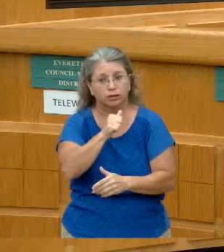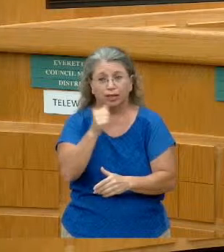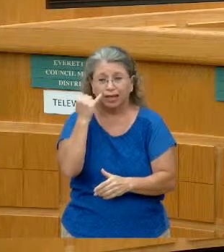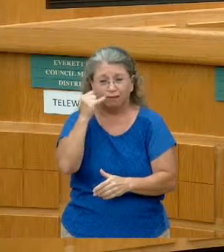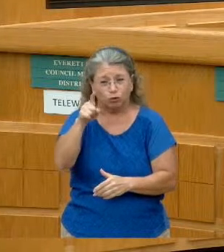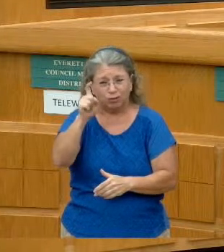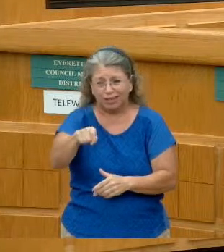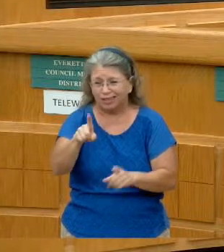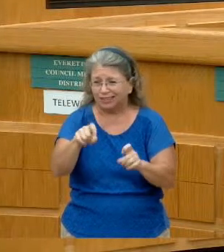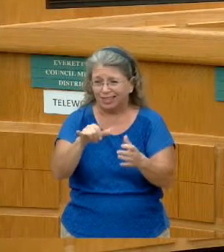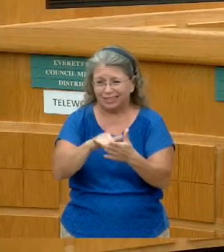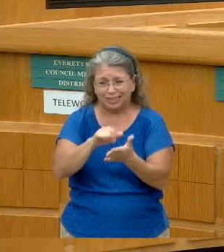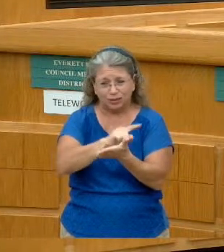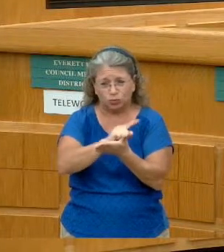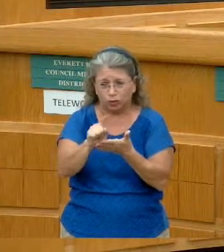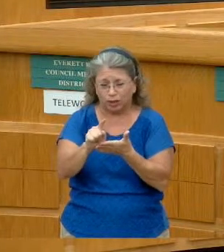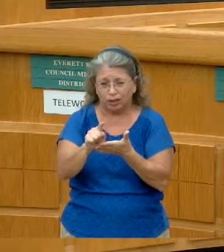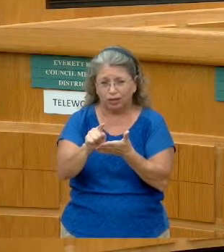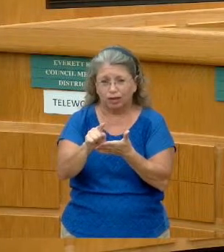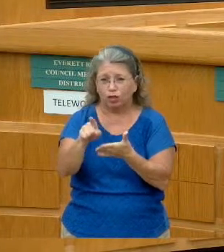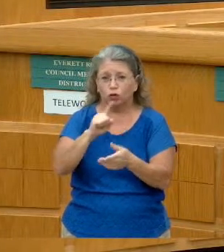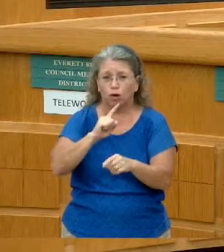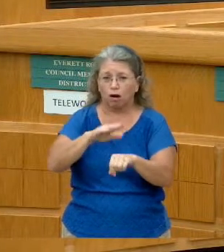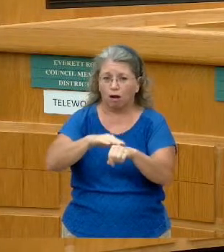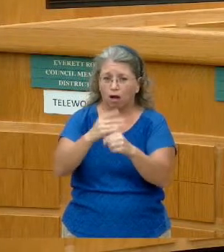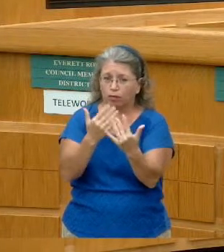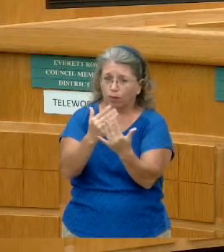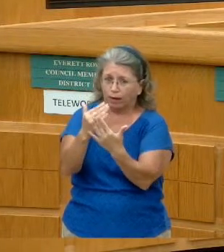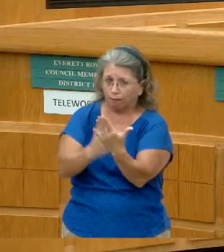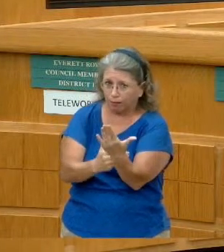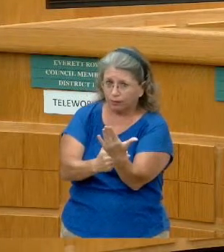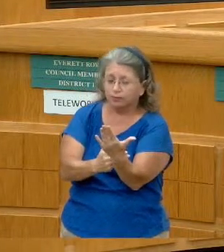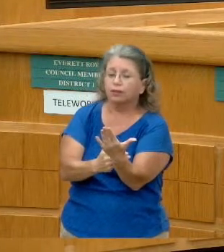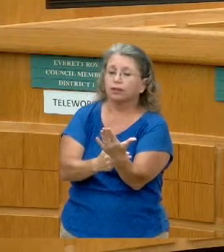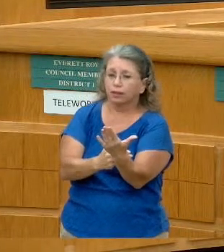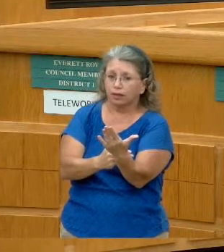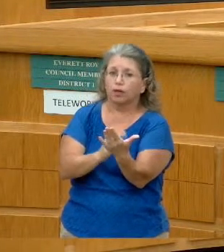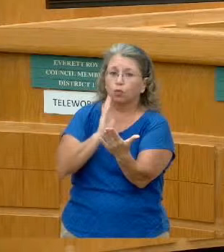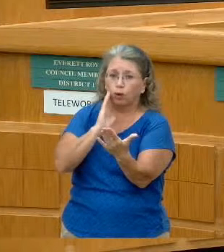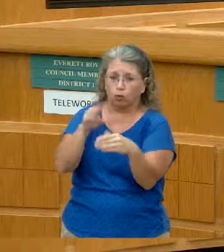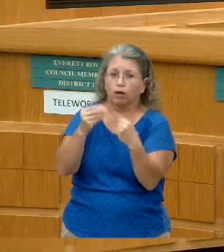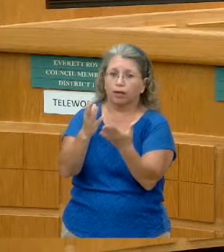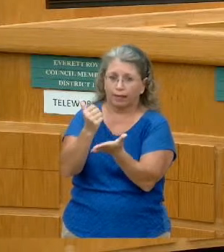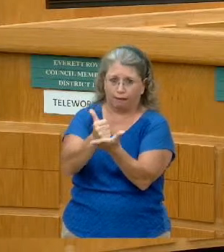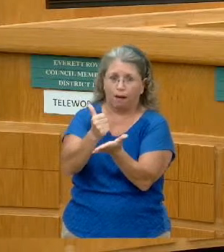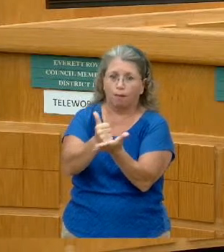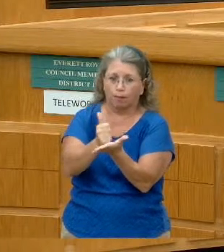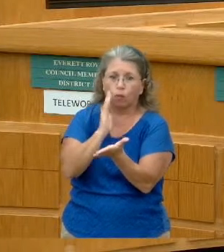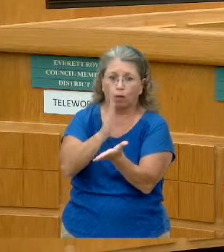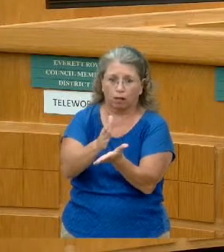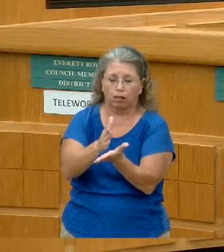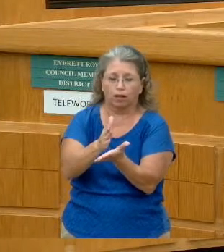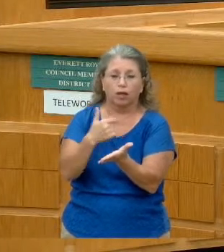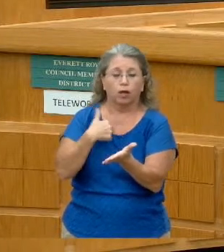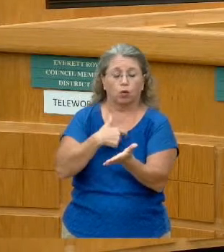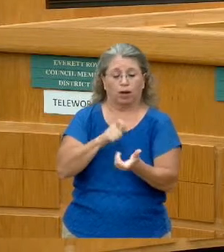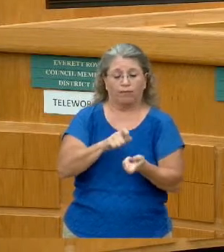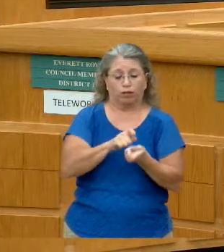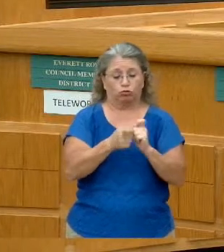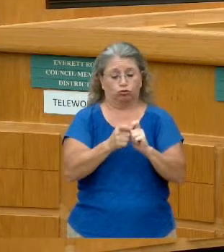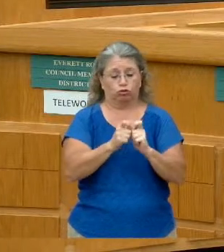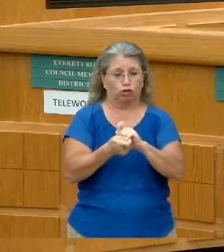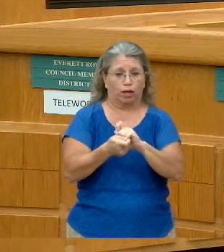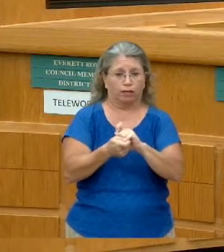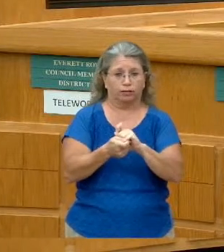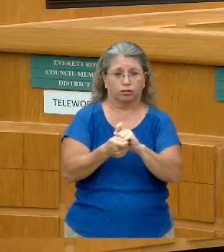test this week and you're in the queue, help is coming. We're having to change our protocols because this new testing